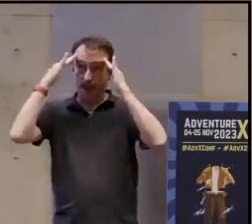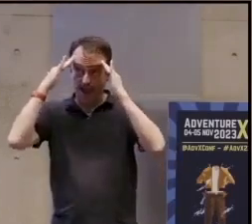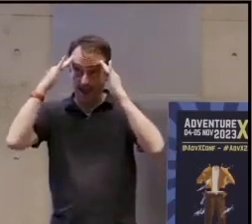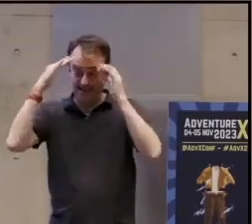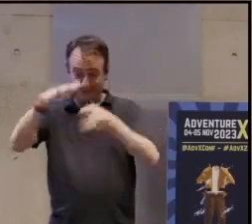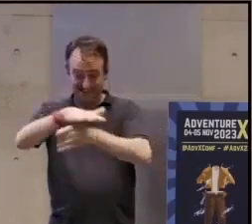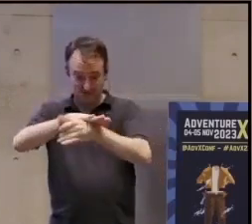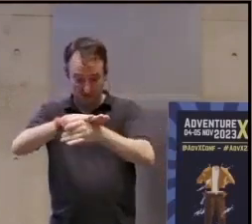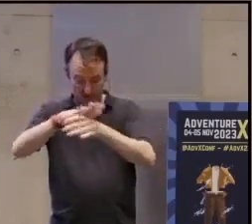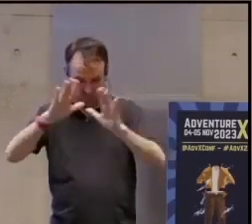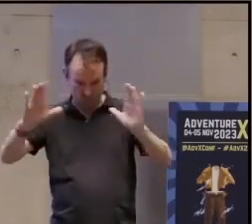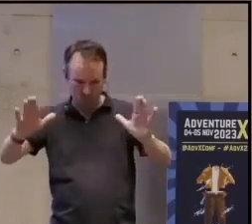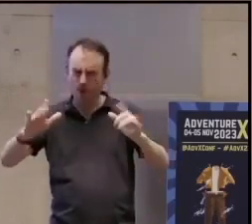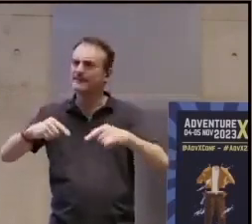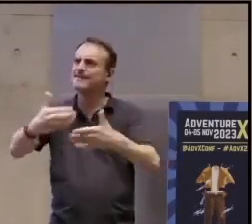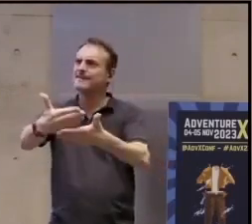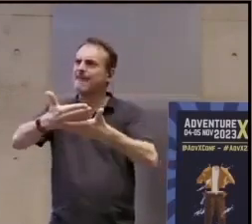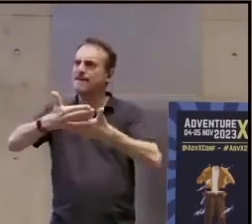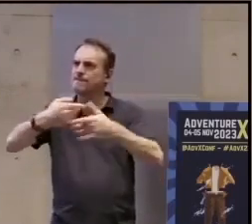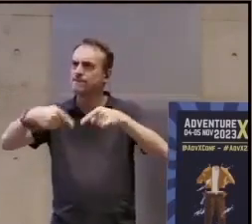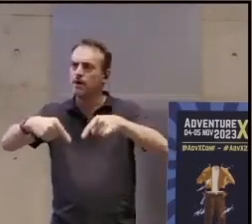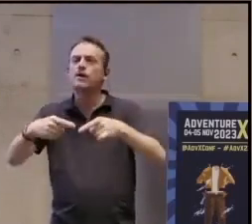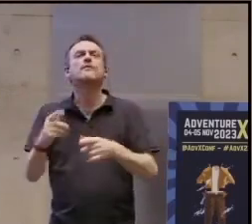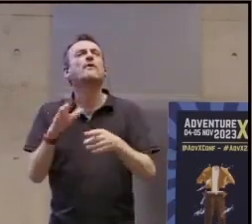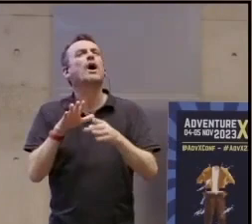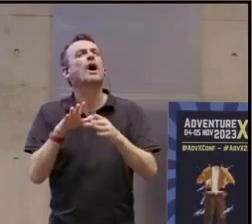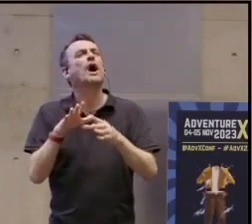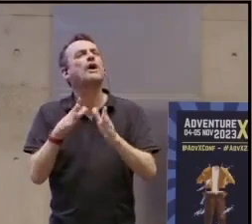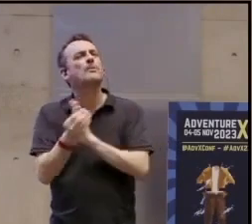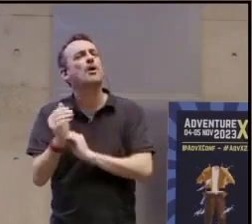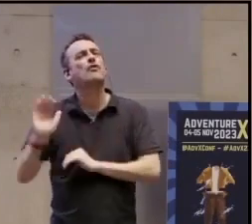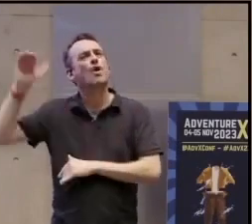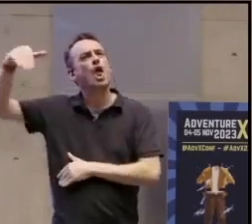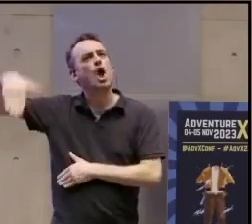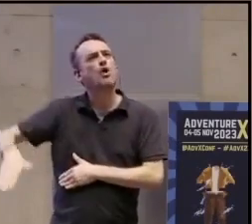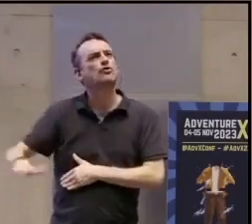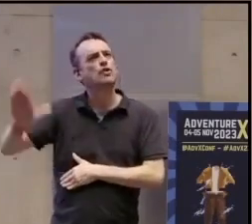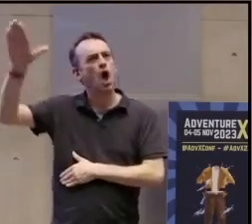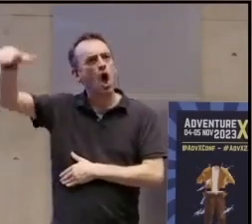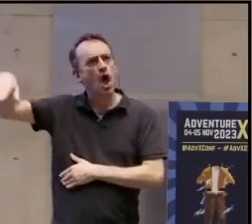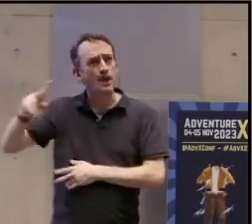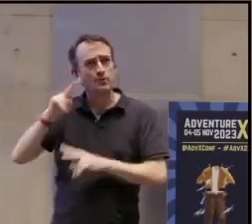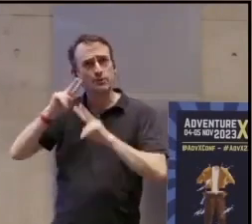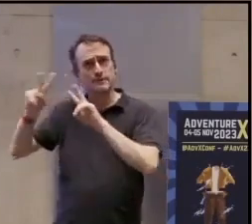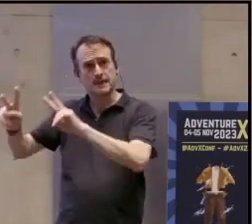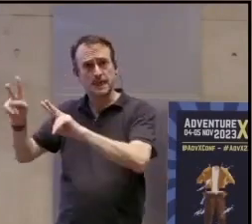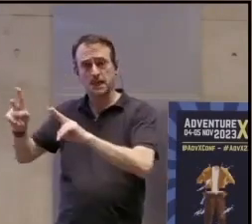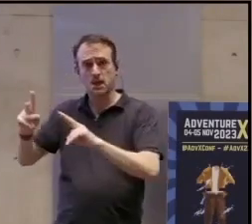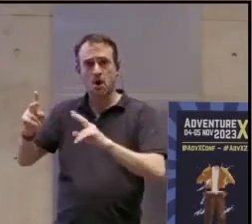is, if you're looking like at a safe roller coaster with security and all the